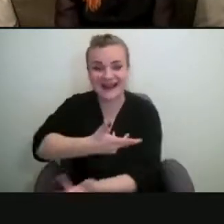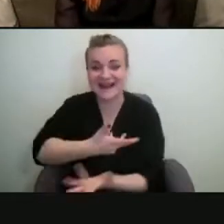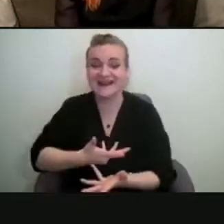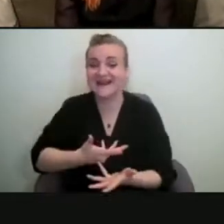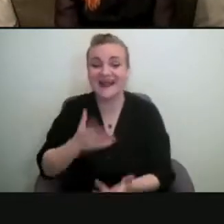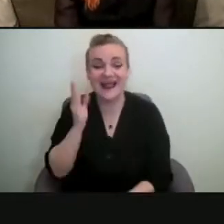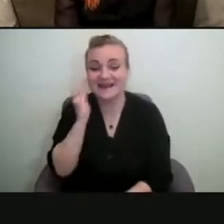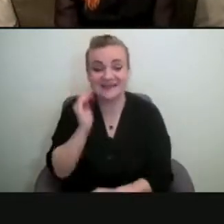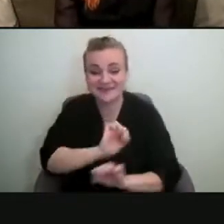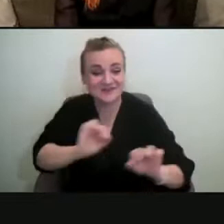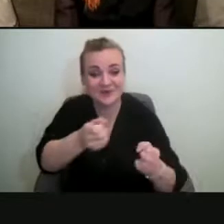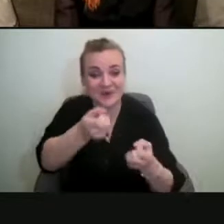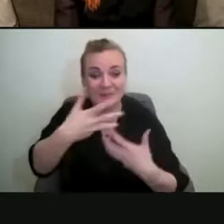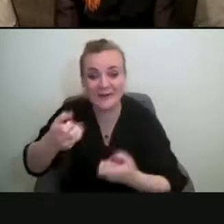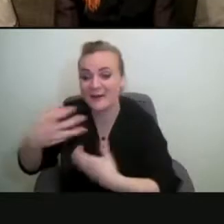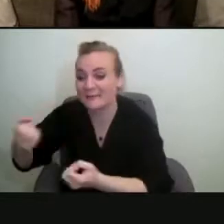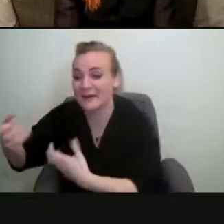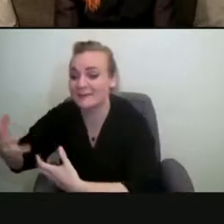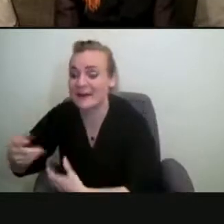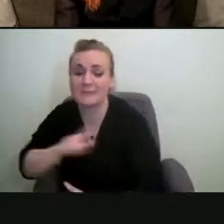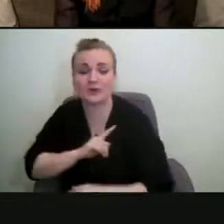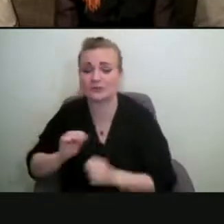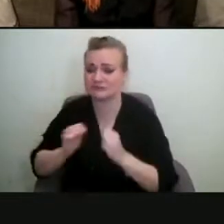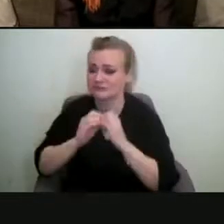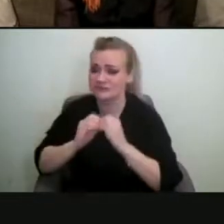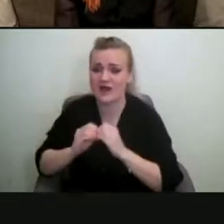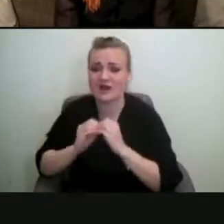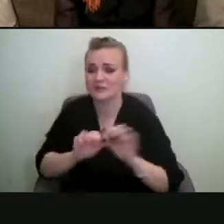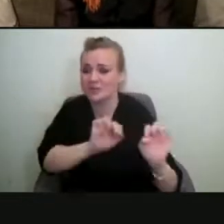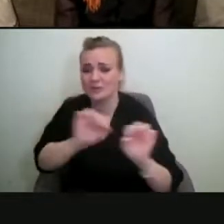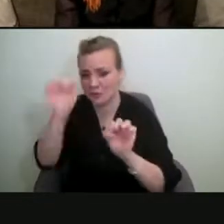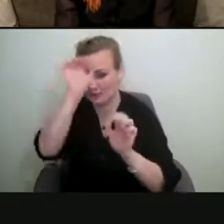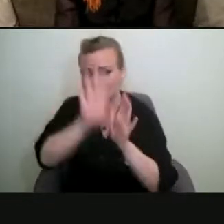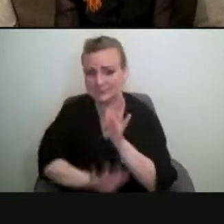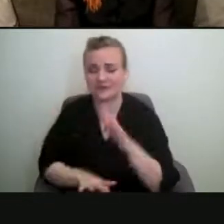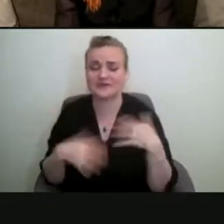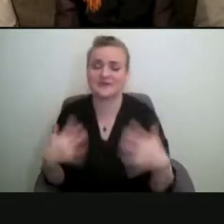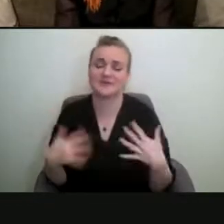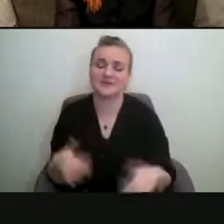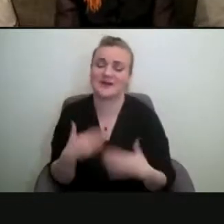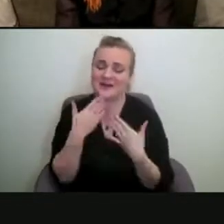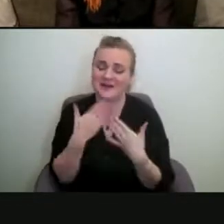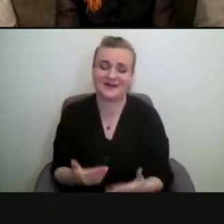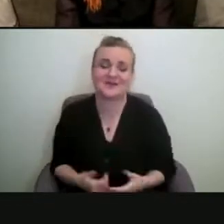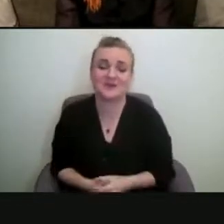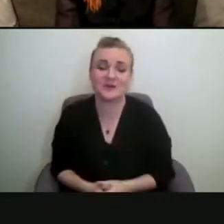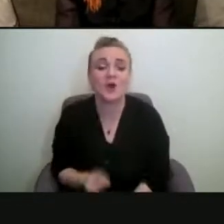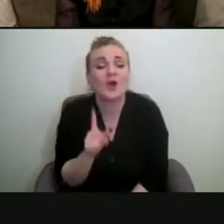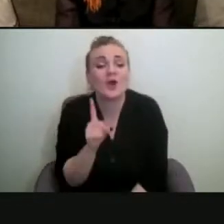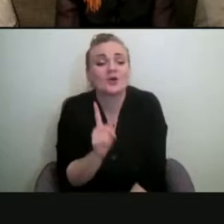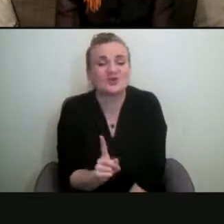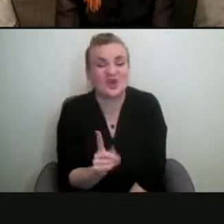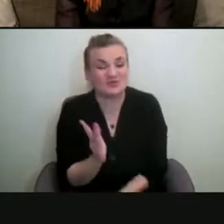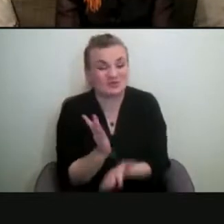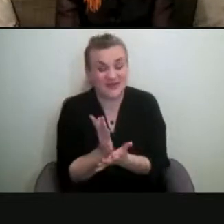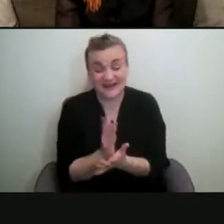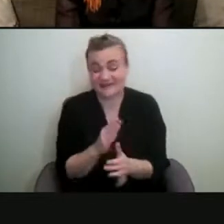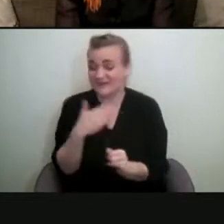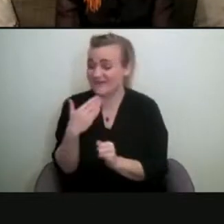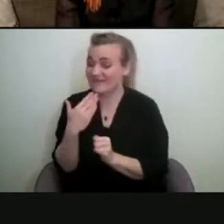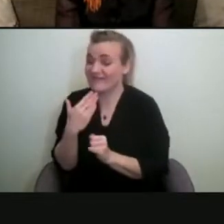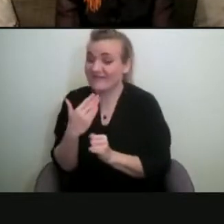your insights. Have all been super valuable. So can I just have kind of like one